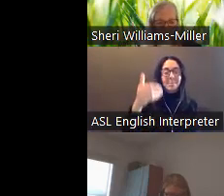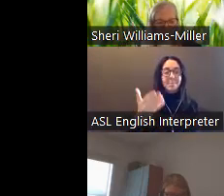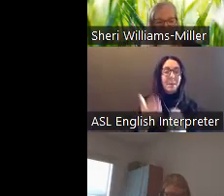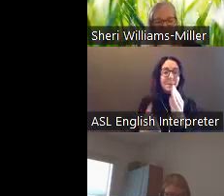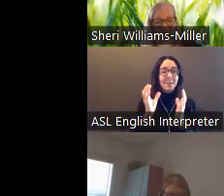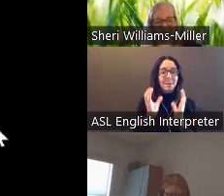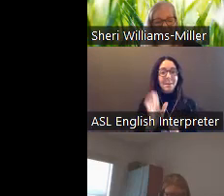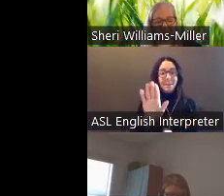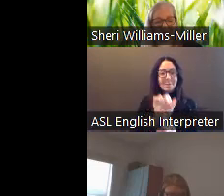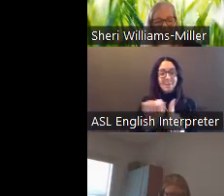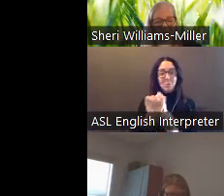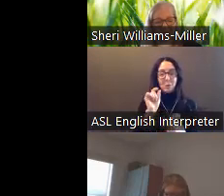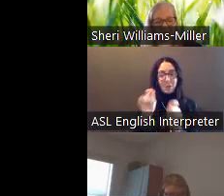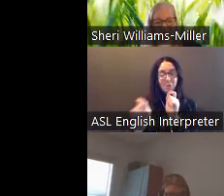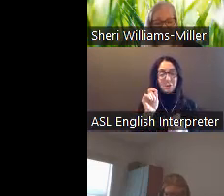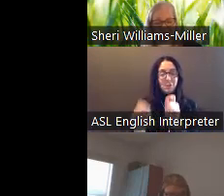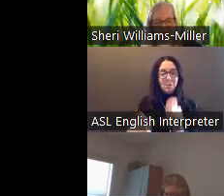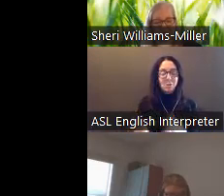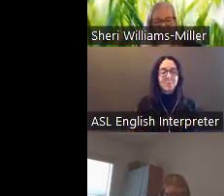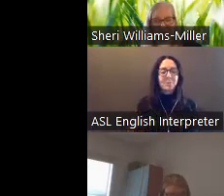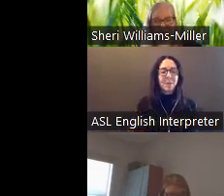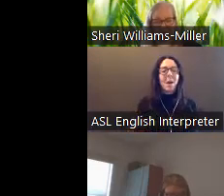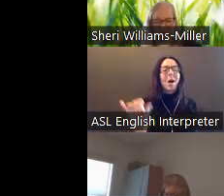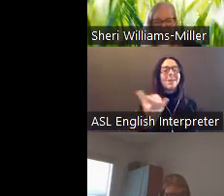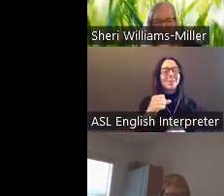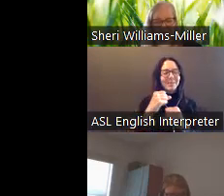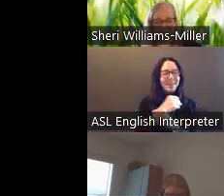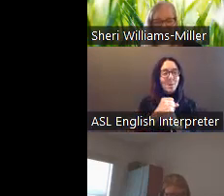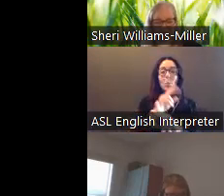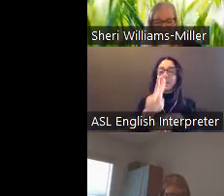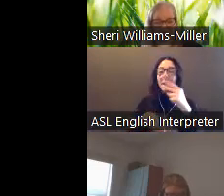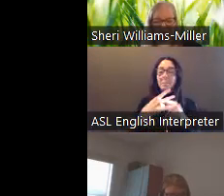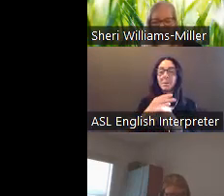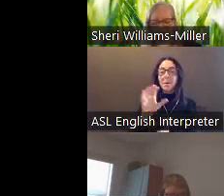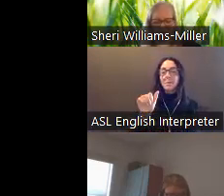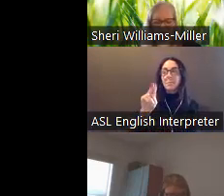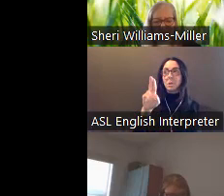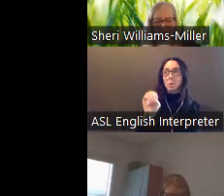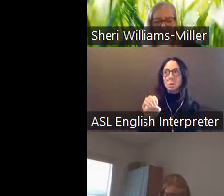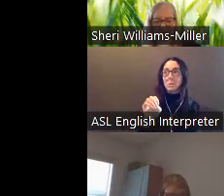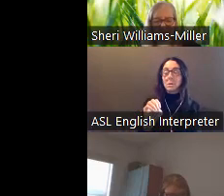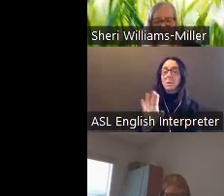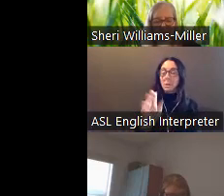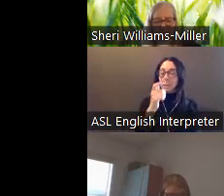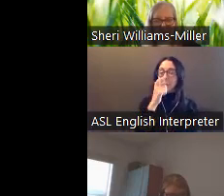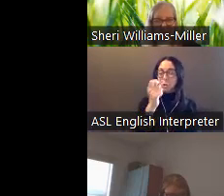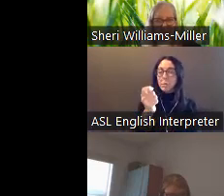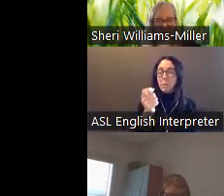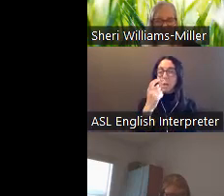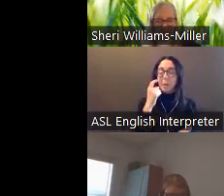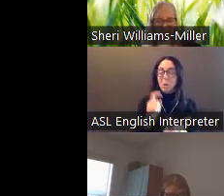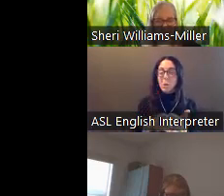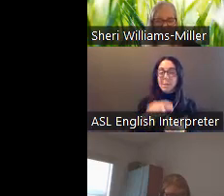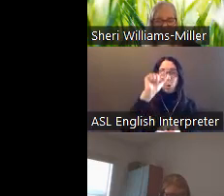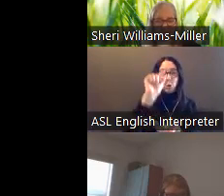change. We also have some initial stats on the types of abuse, and surprisingly, we're seeing a lower incidence of